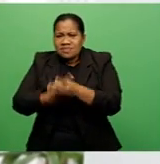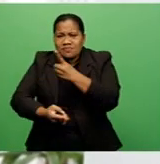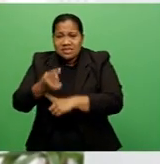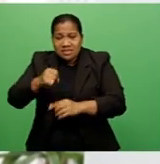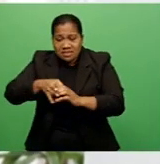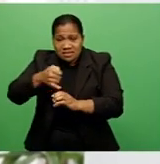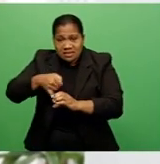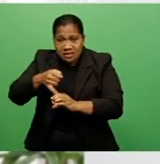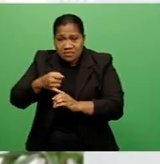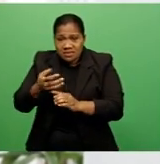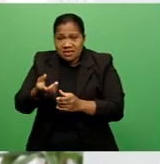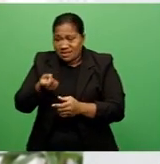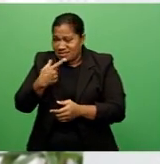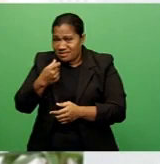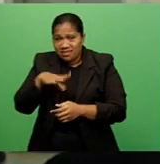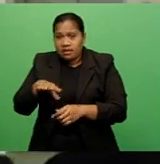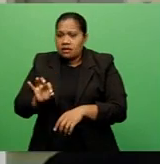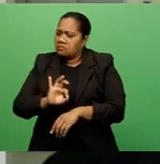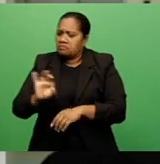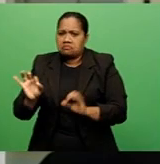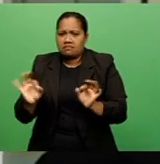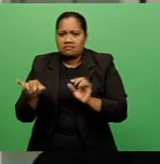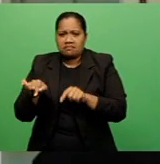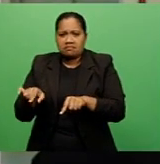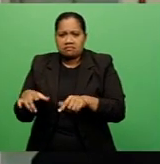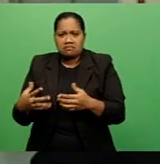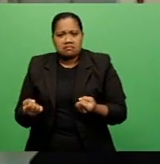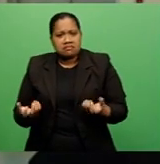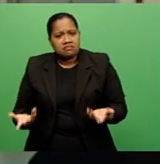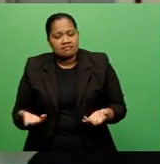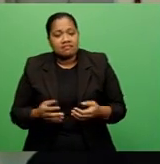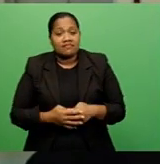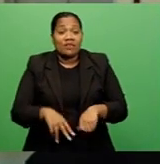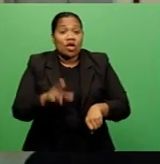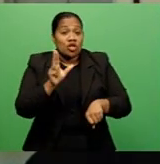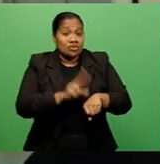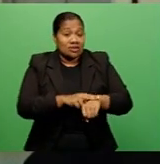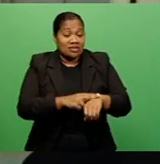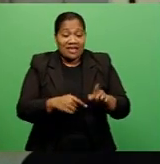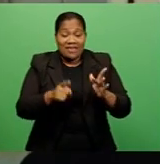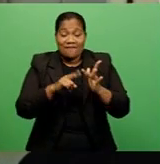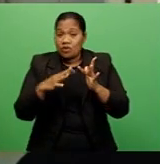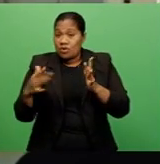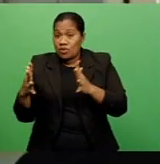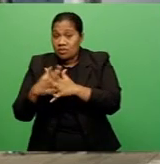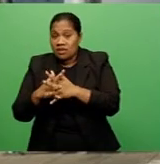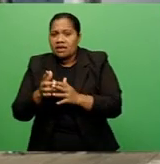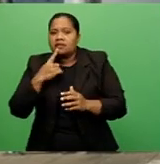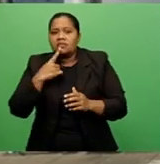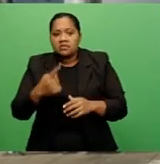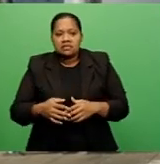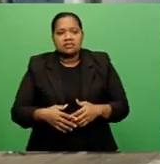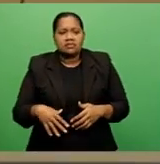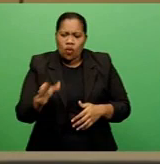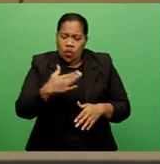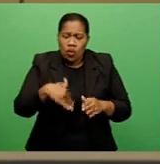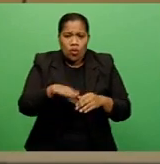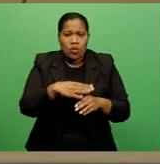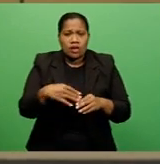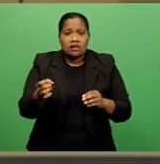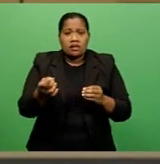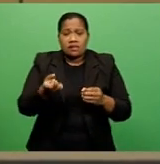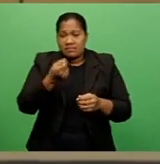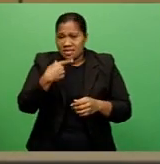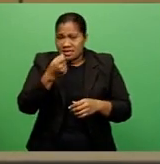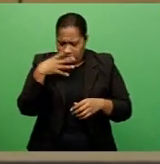tablet metformin was not available there. Health Minister Dr. Ifremi Wangai Nambete says all essential medications are